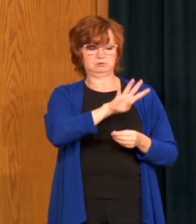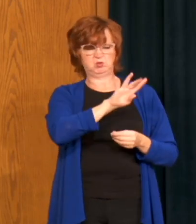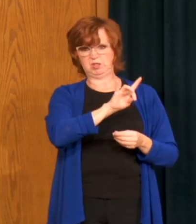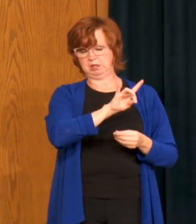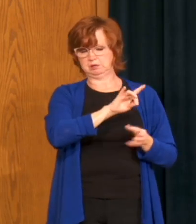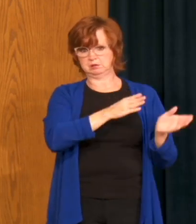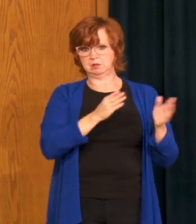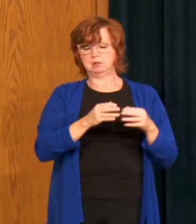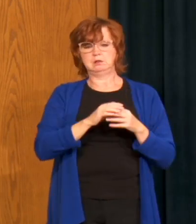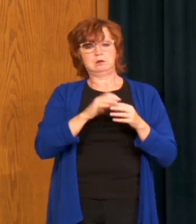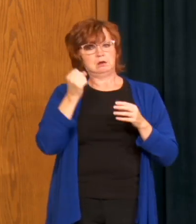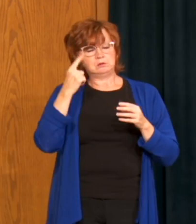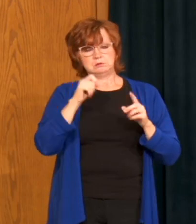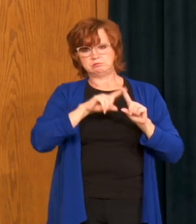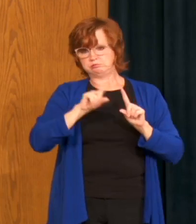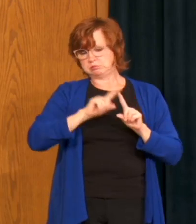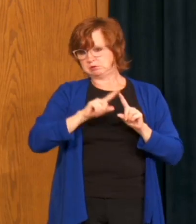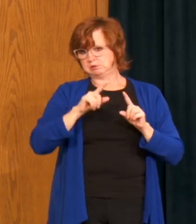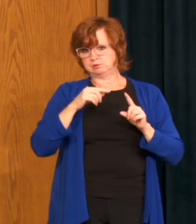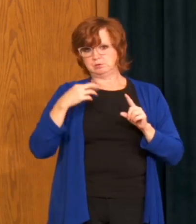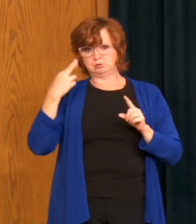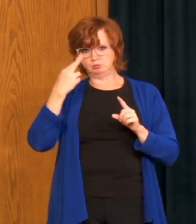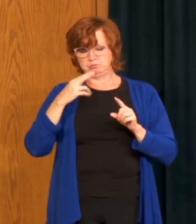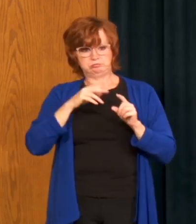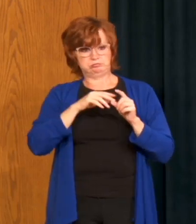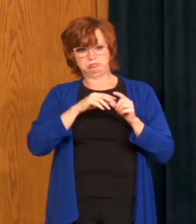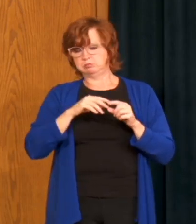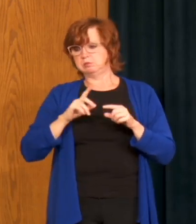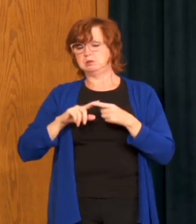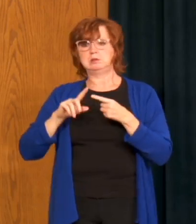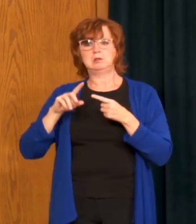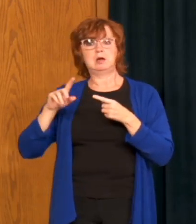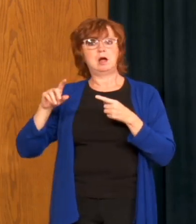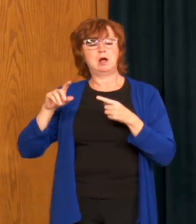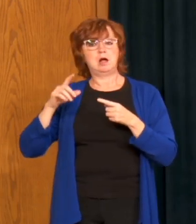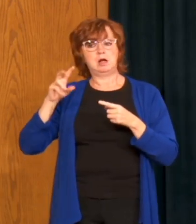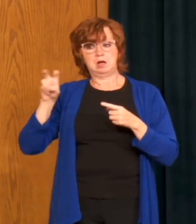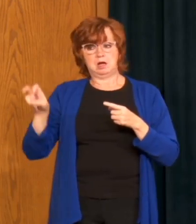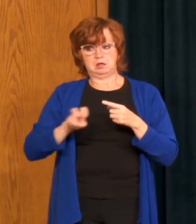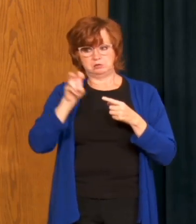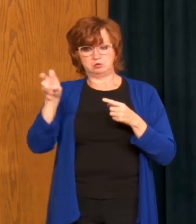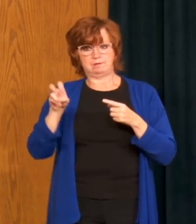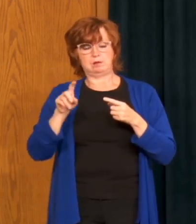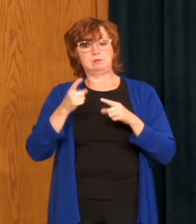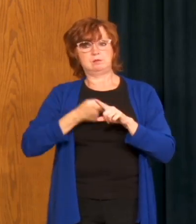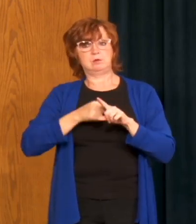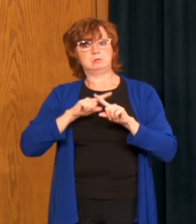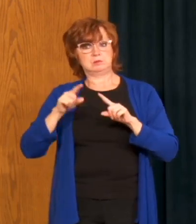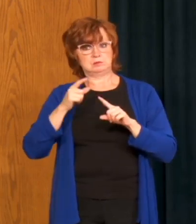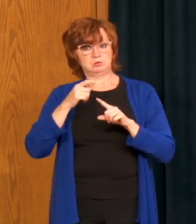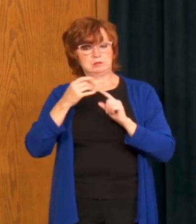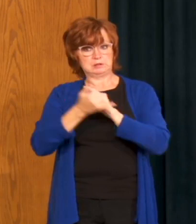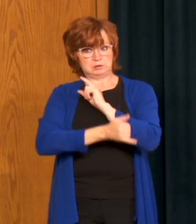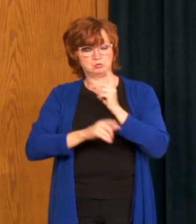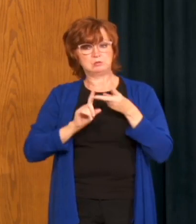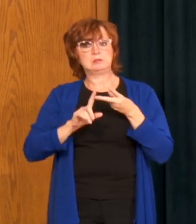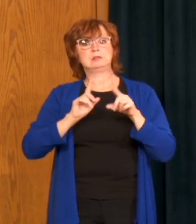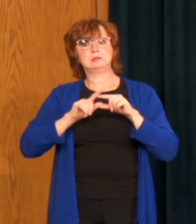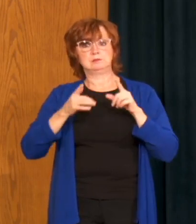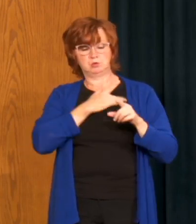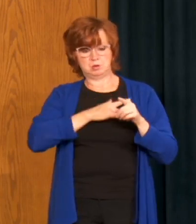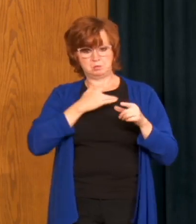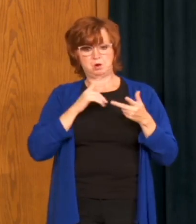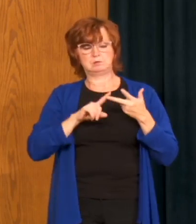categories, travelers from other provinces, as well as international travelers, community contacts, and a few for which ongoing